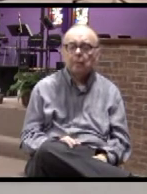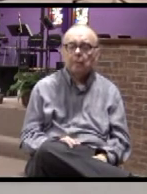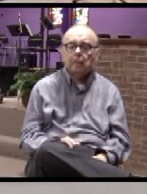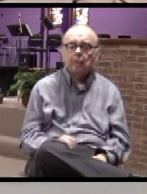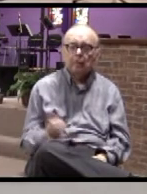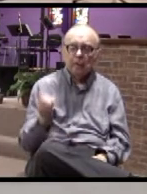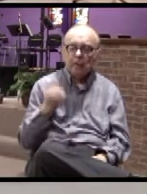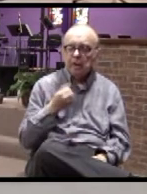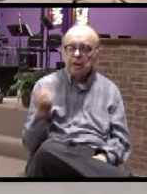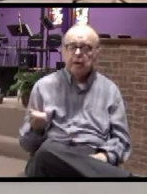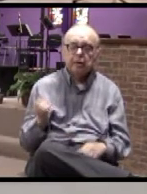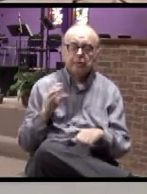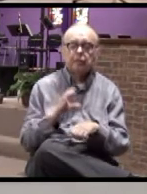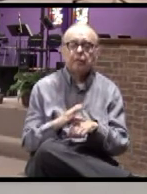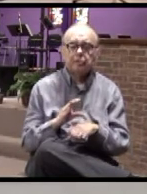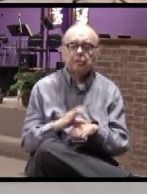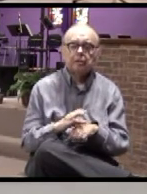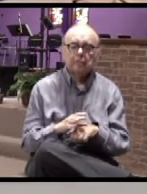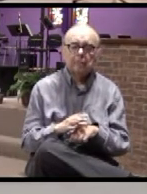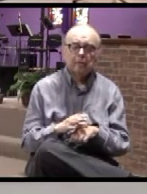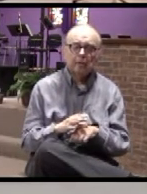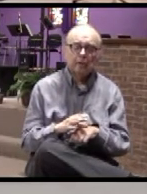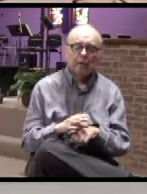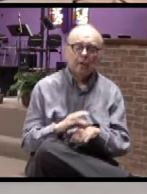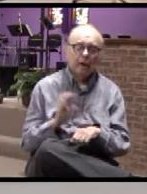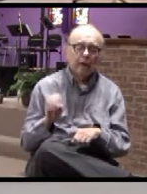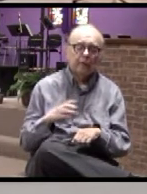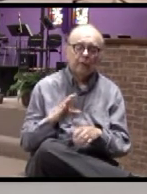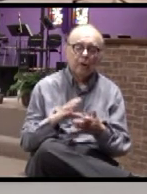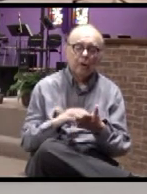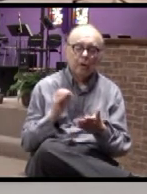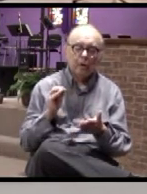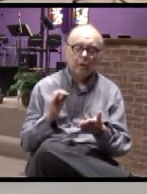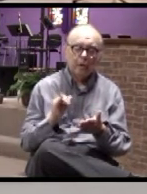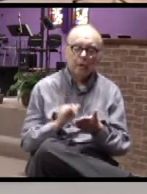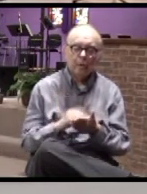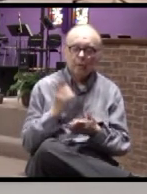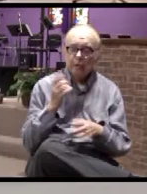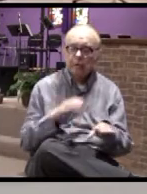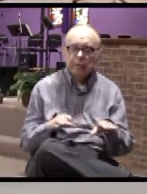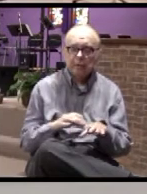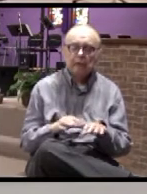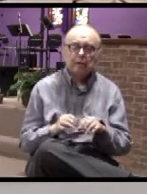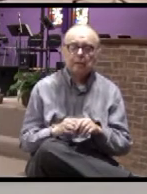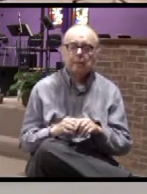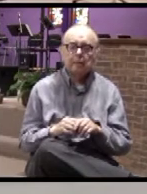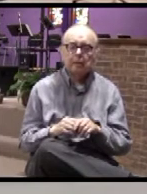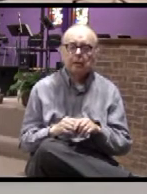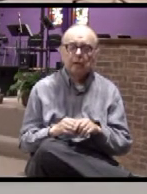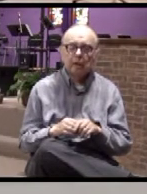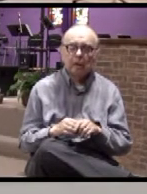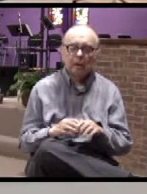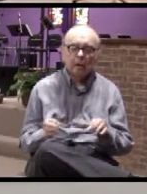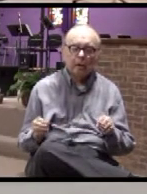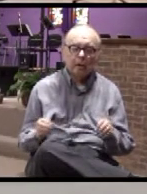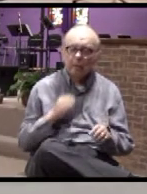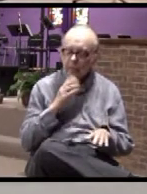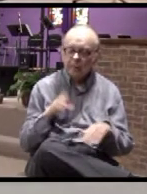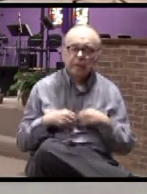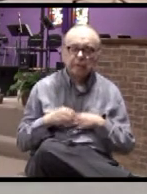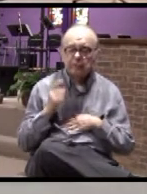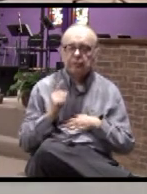If any church ever found out what you did and they don't accept